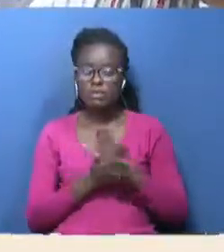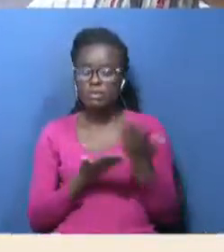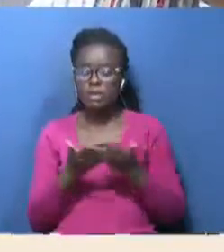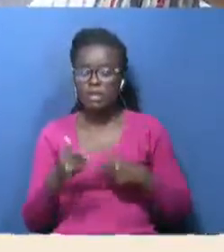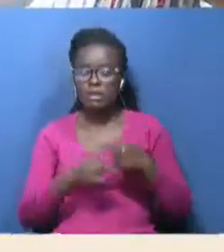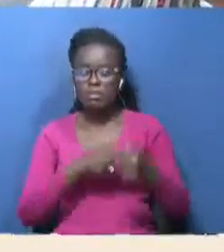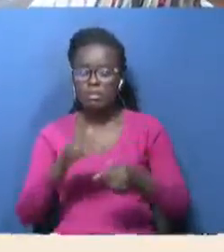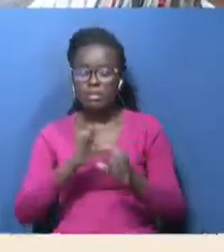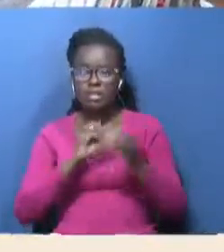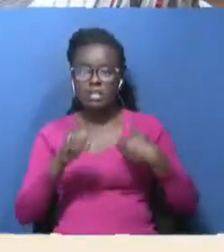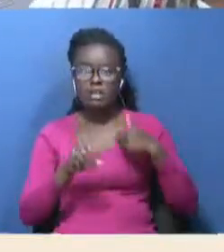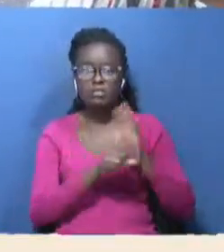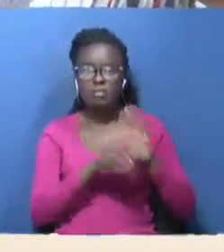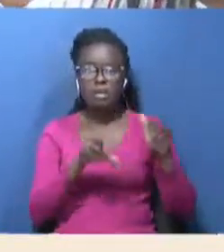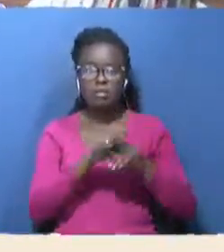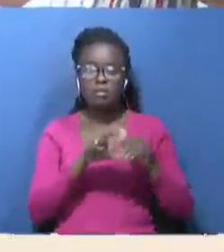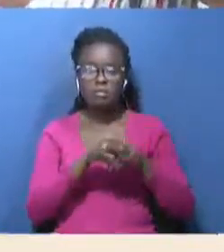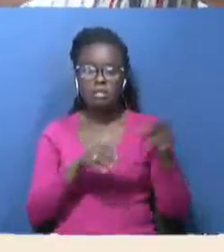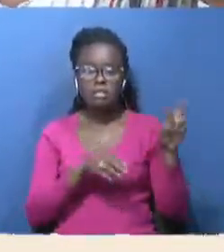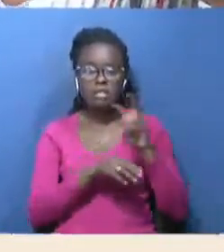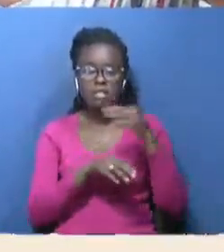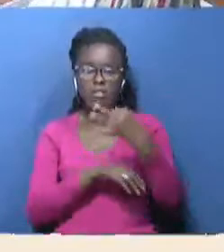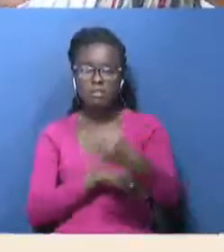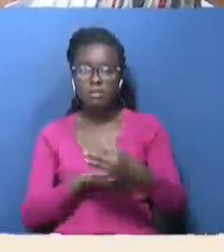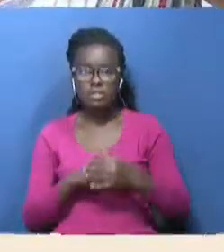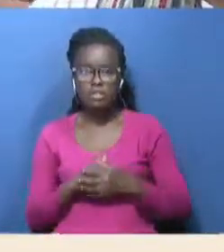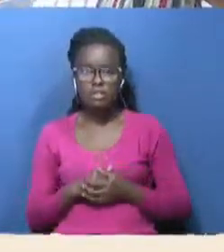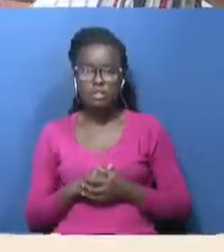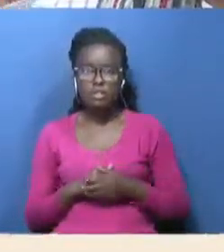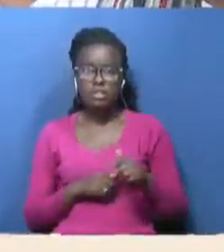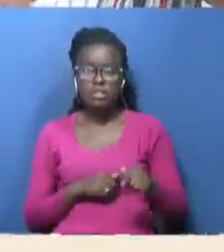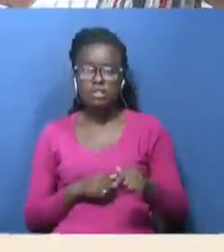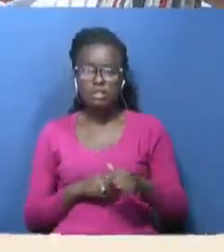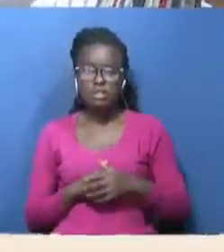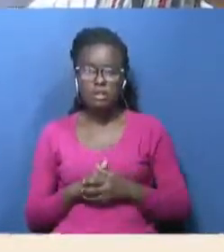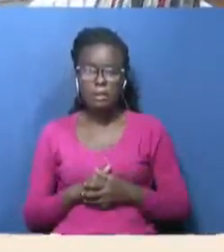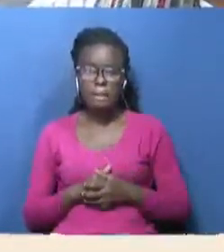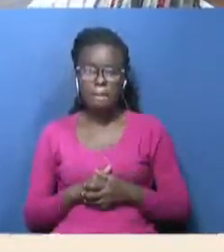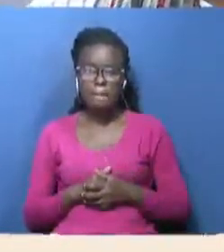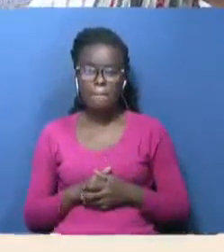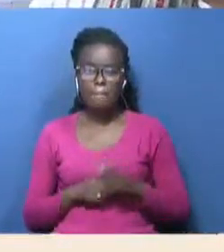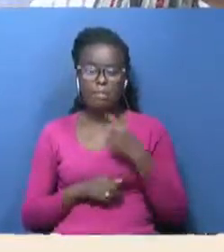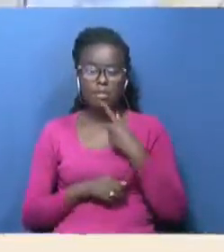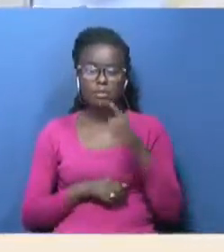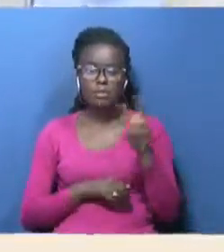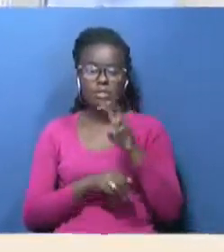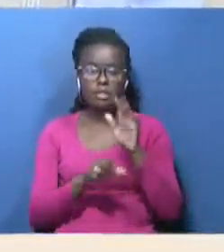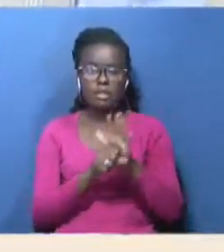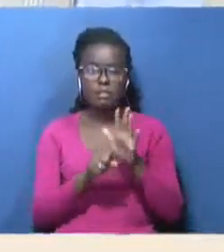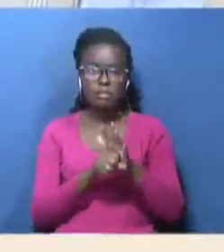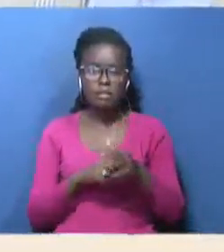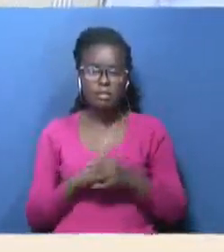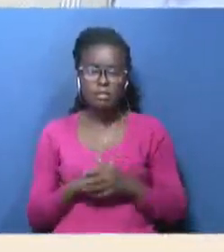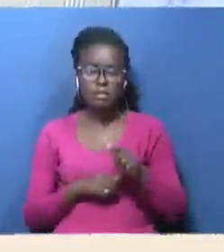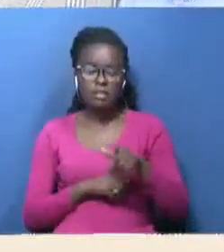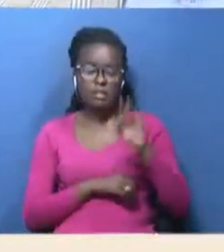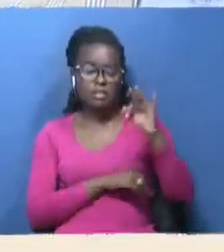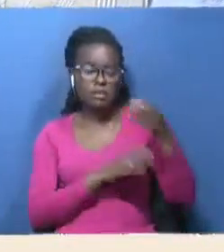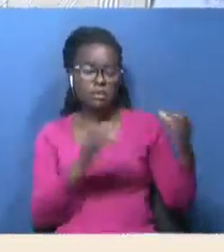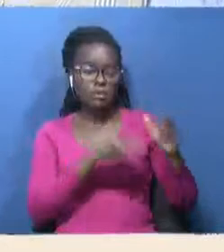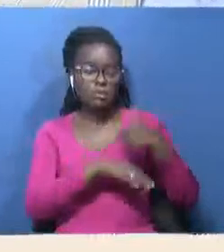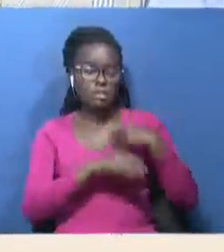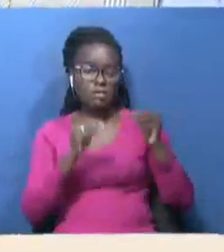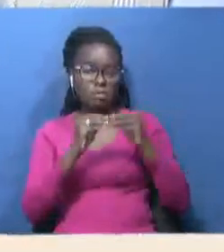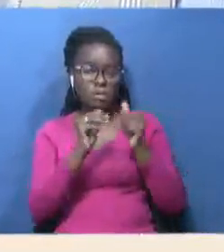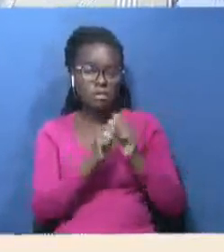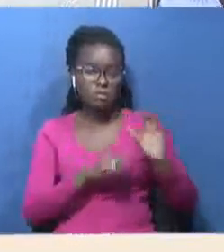many members who are seeing the future represented in this formation. And so you'll see many who will come together. Ciama ici ithatũ nĩ igũkorwo na gĩikaro na